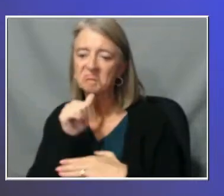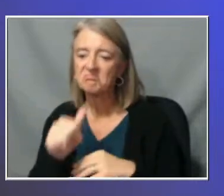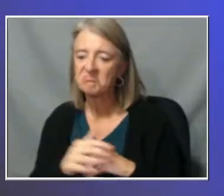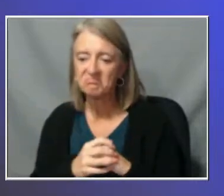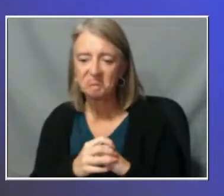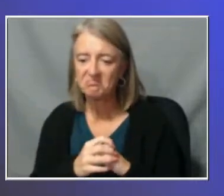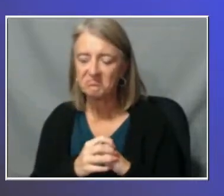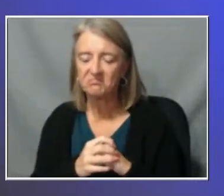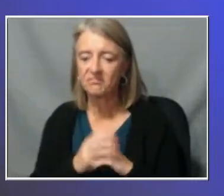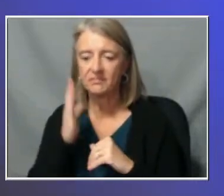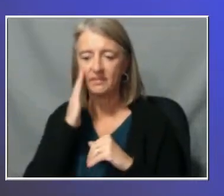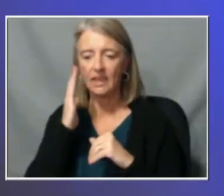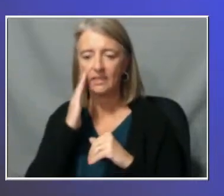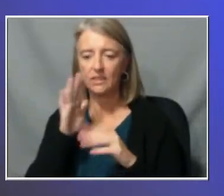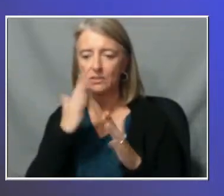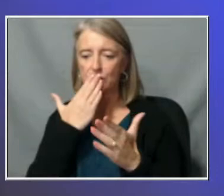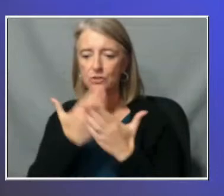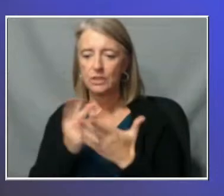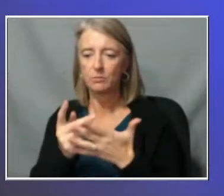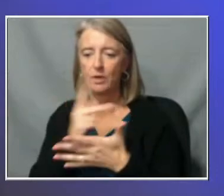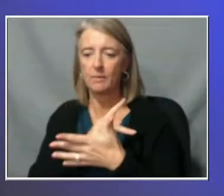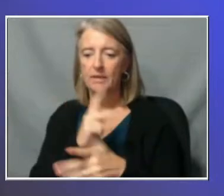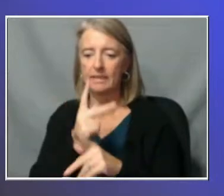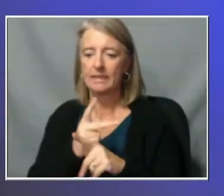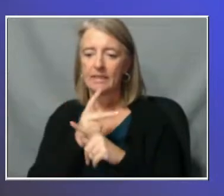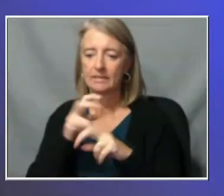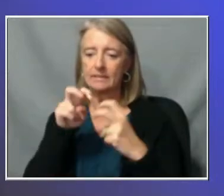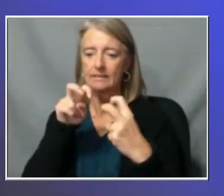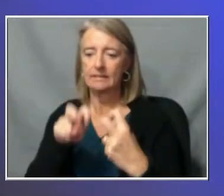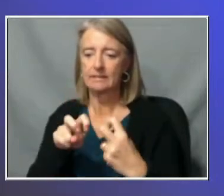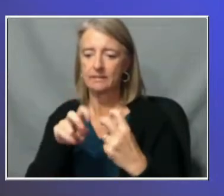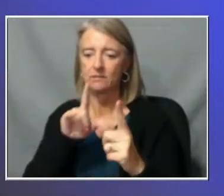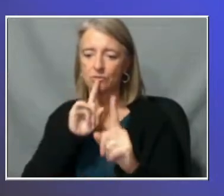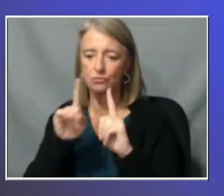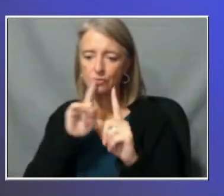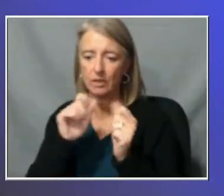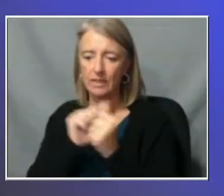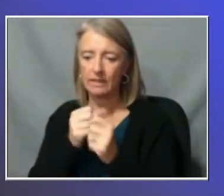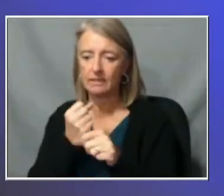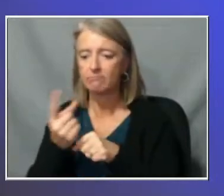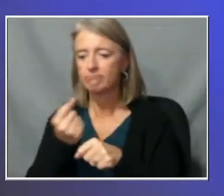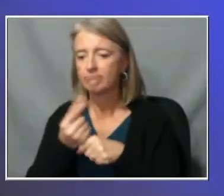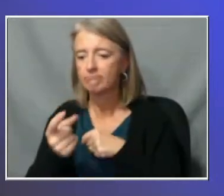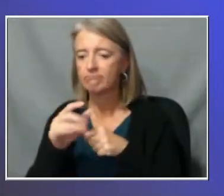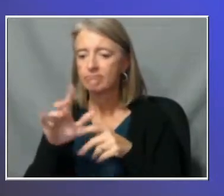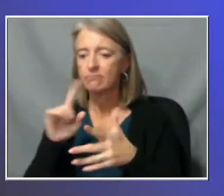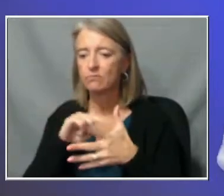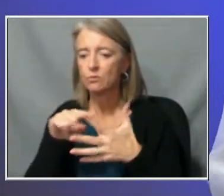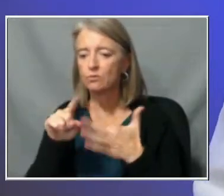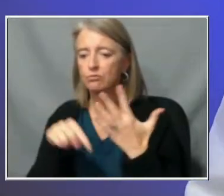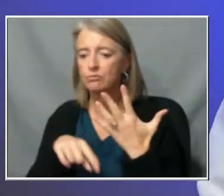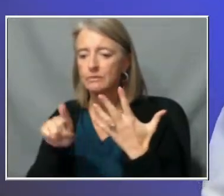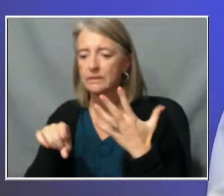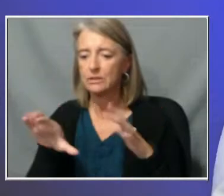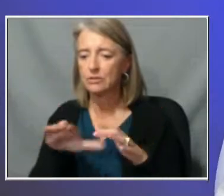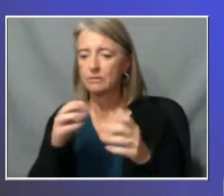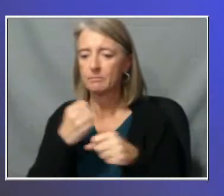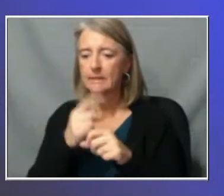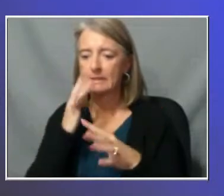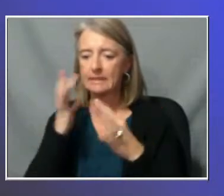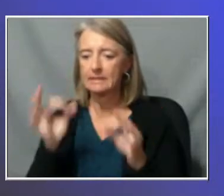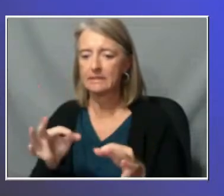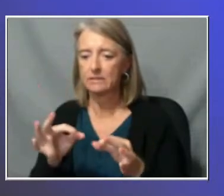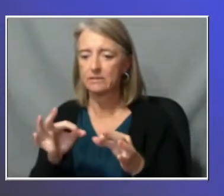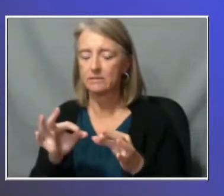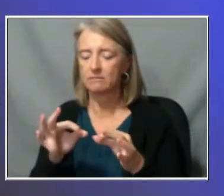I know you have a great primary care doctor that's sitting down with you and talking every year about what you need to do, and then making decisions about whether